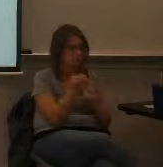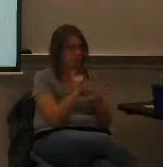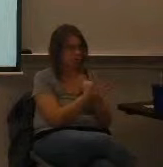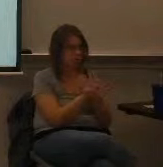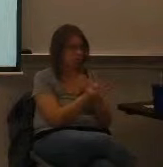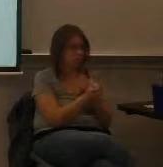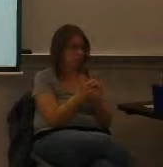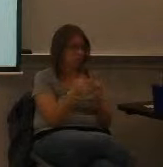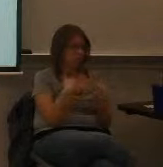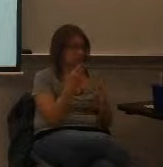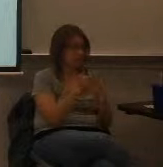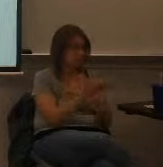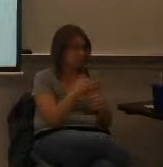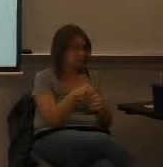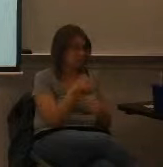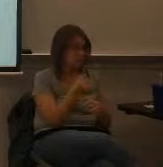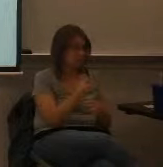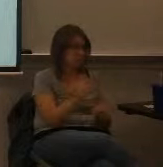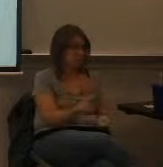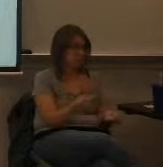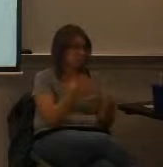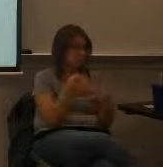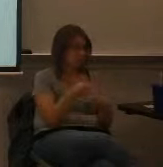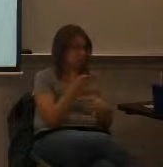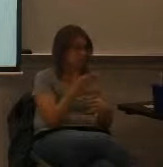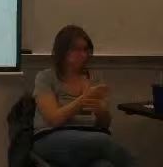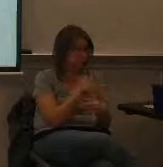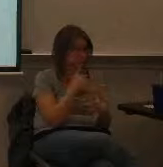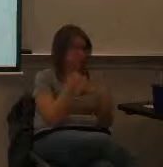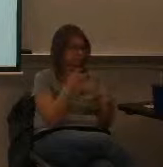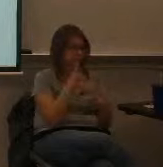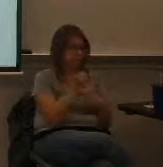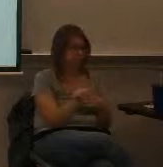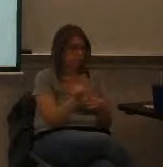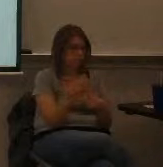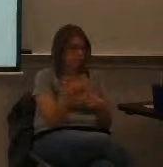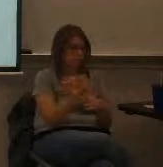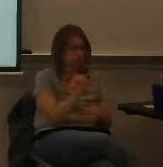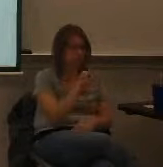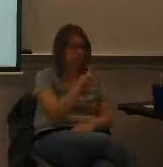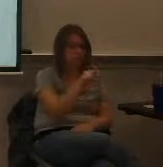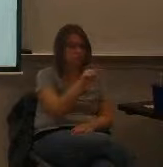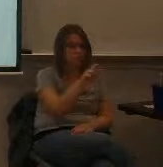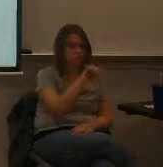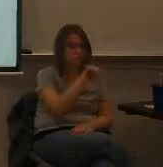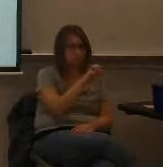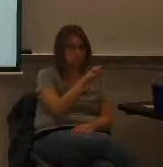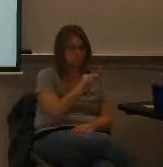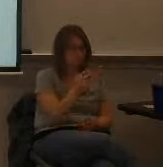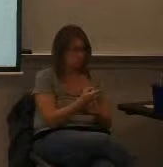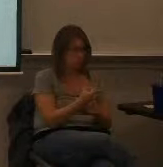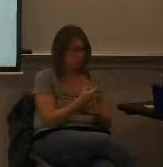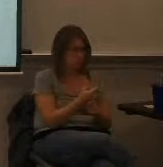have a disturbance in lake, and many of those disturbances are driven by things like eutrophication, right? So